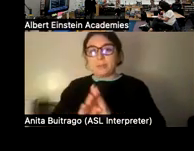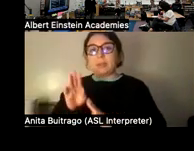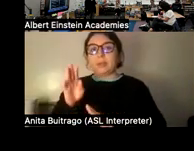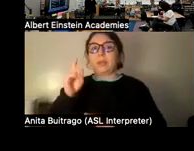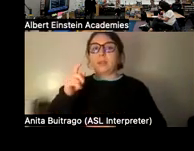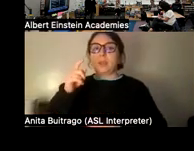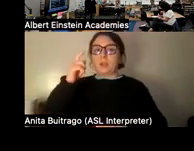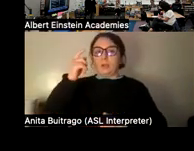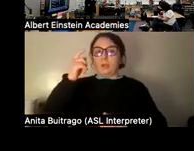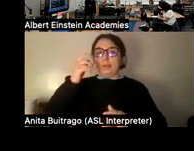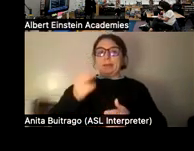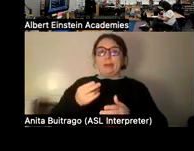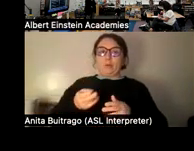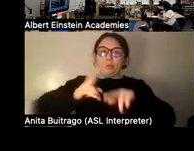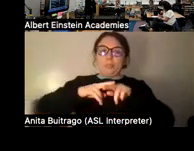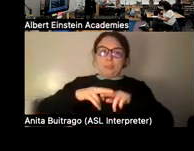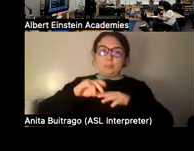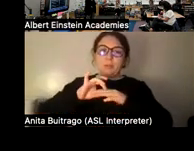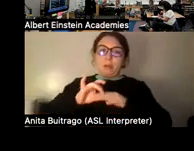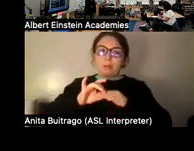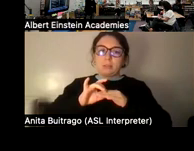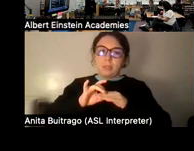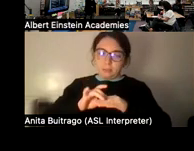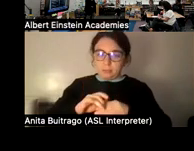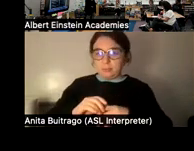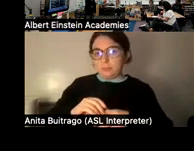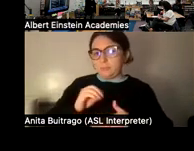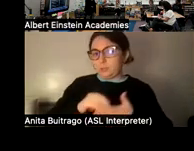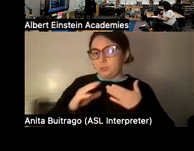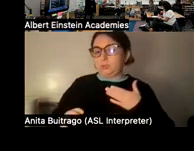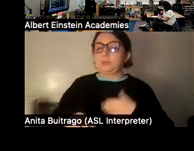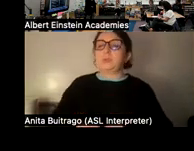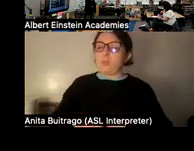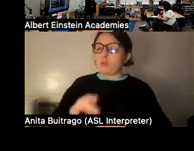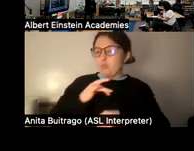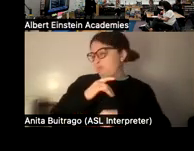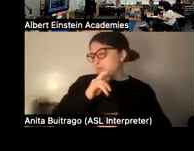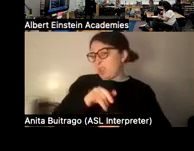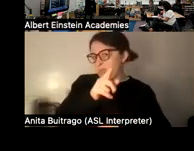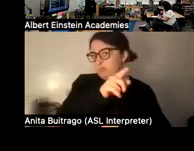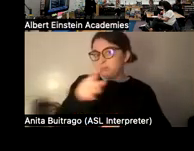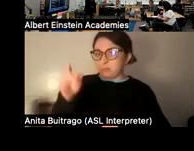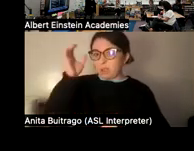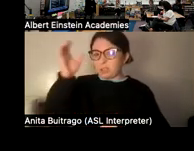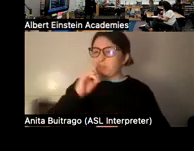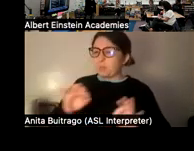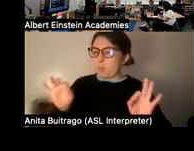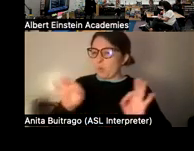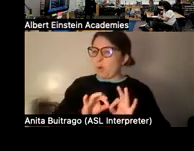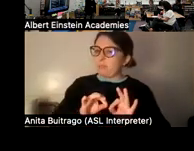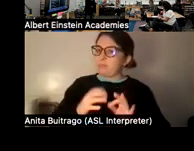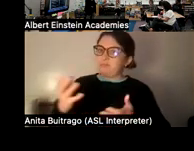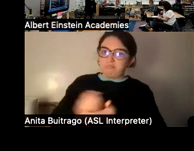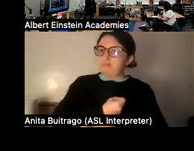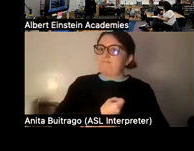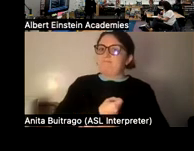learn as they get older. So early intervention is really important. And so that's something that we're really working hard on at AEA, is to make sure that